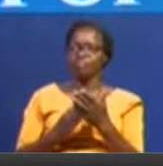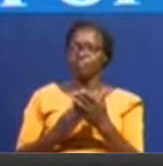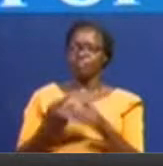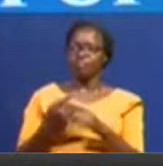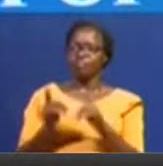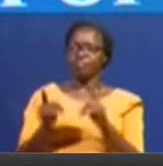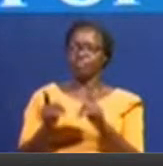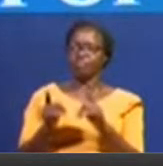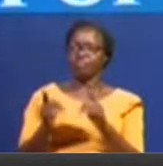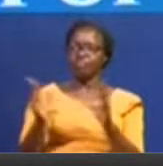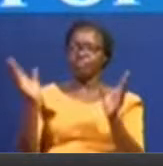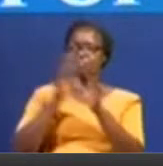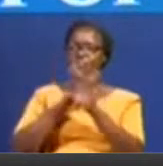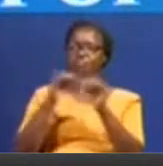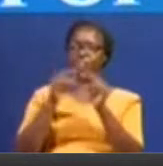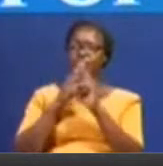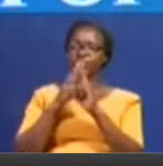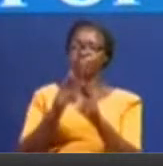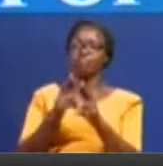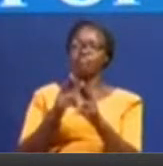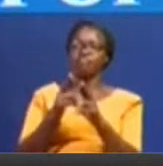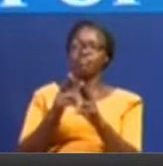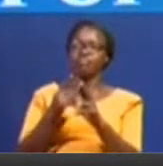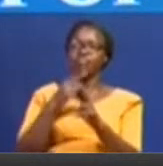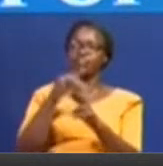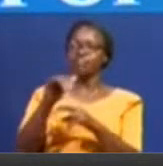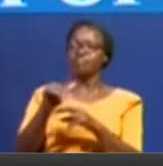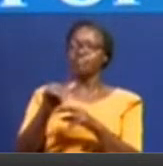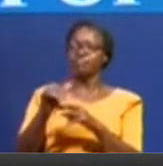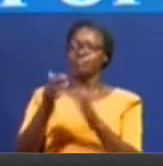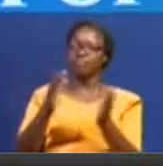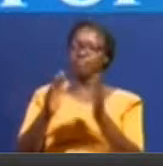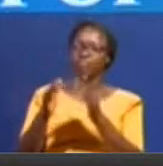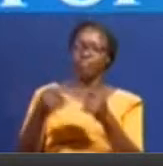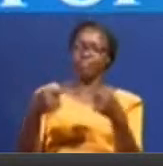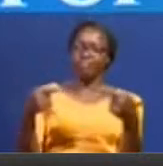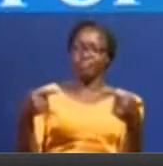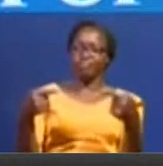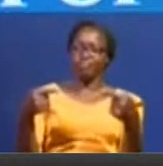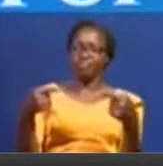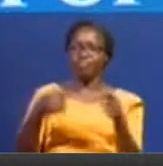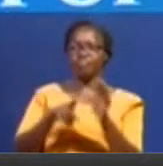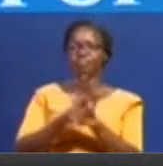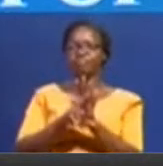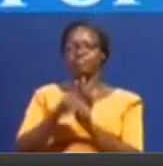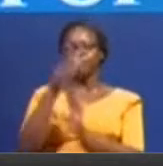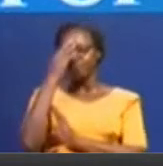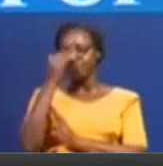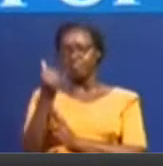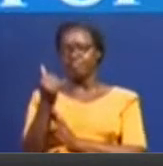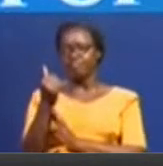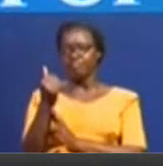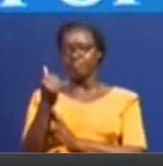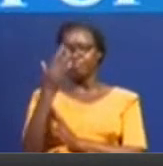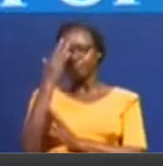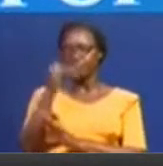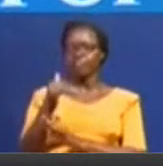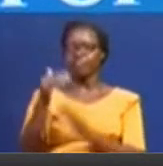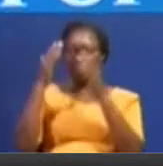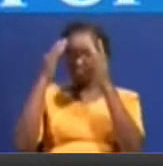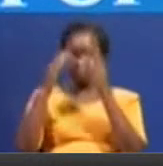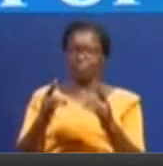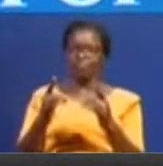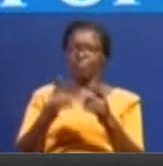of presidential results, it is said that there seems to be a contradiction in that law, because why is the